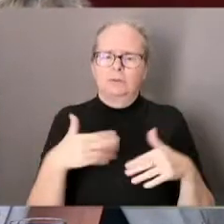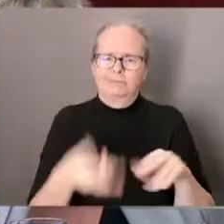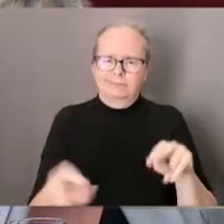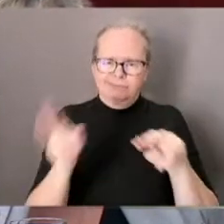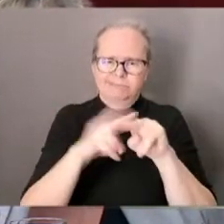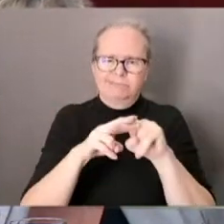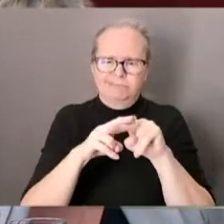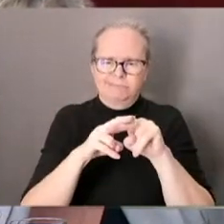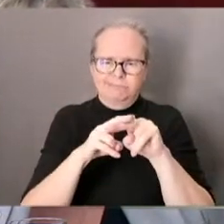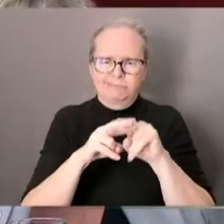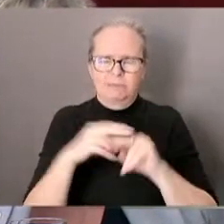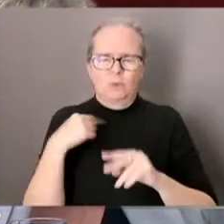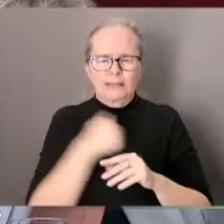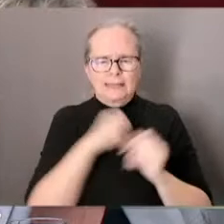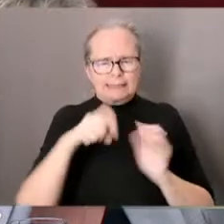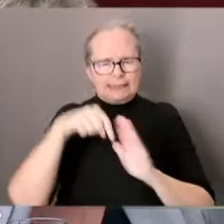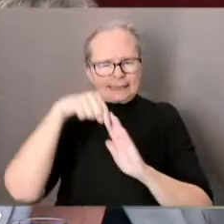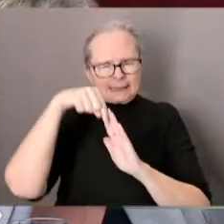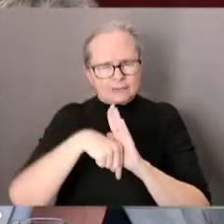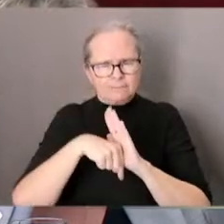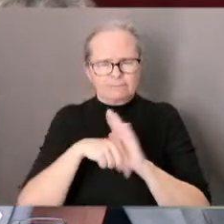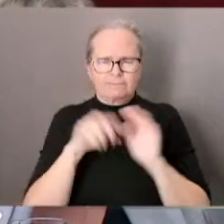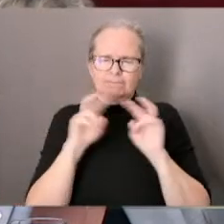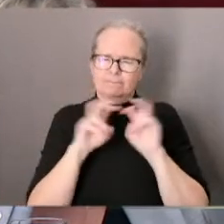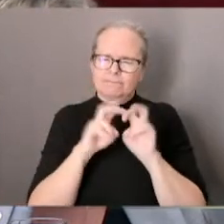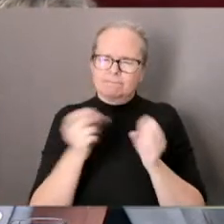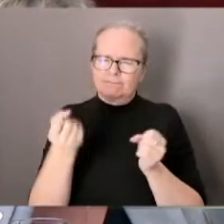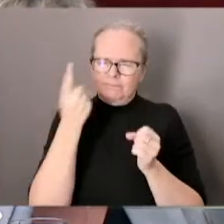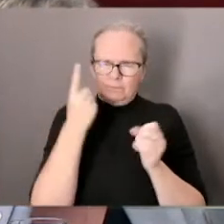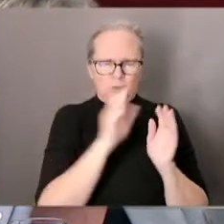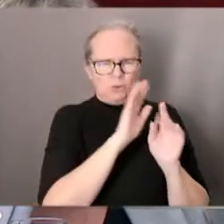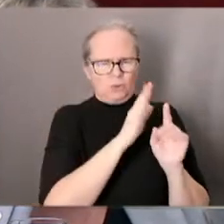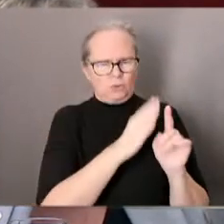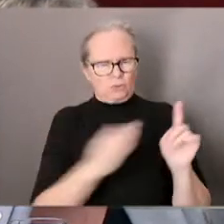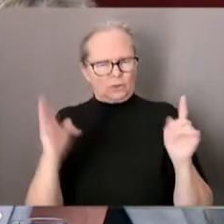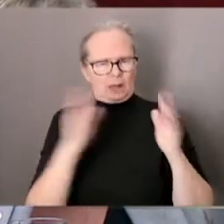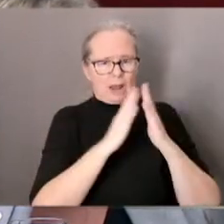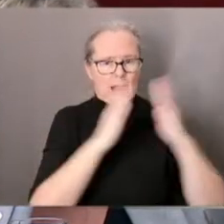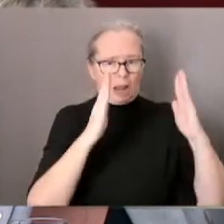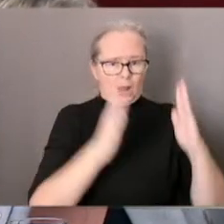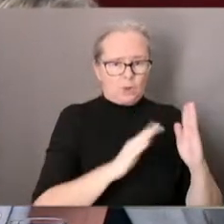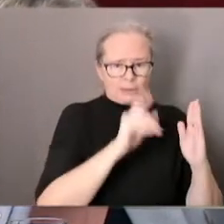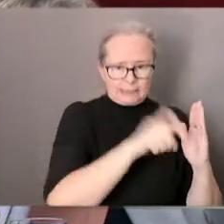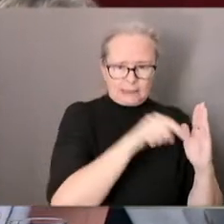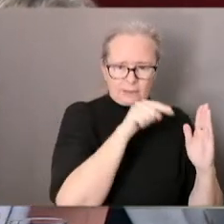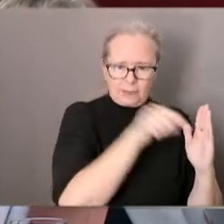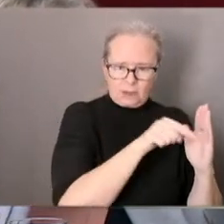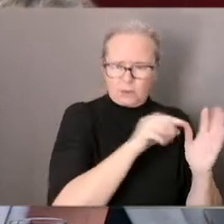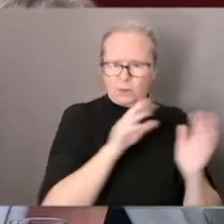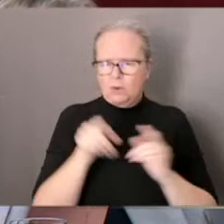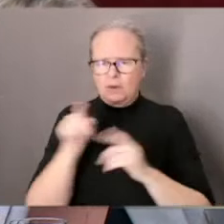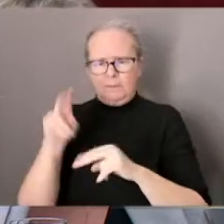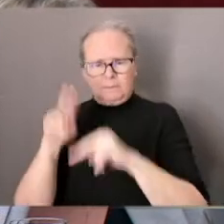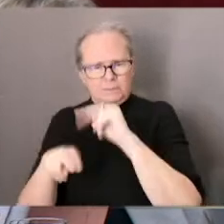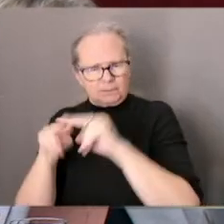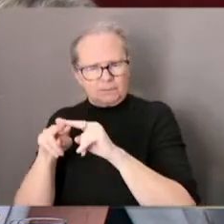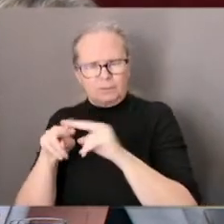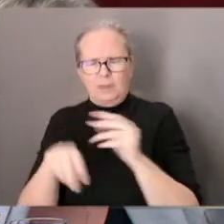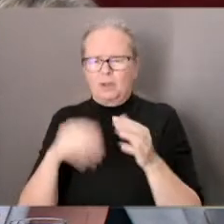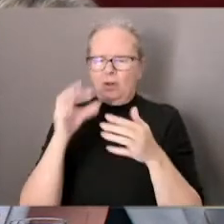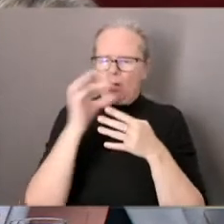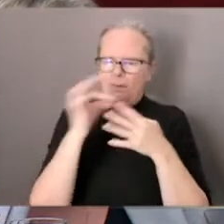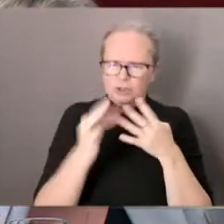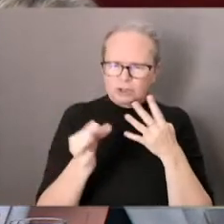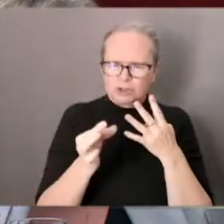it is now time for us to focus not only on housing affordability but choice and suitability in meeting the needs of albertans but also to consider we can move